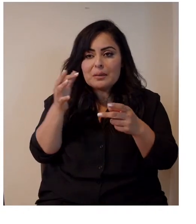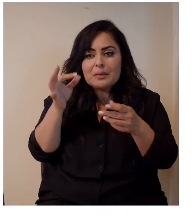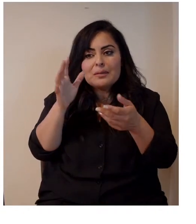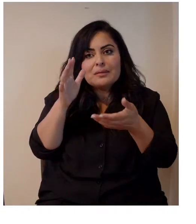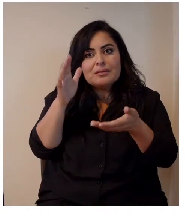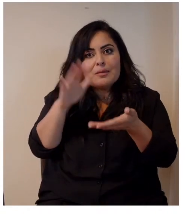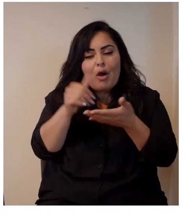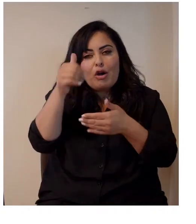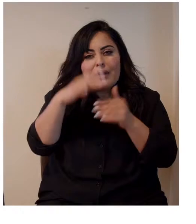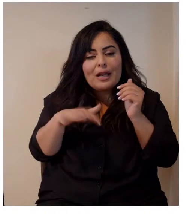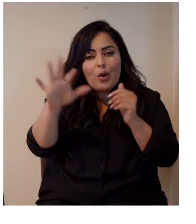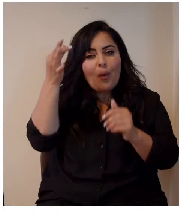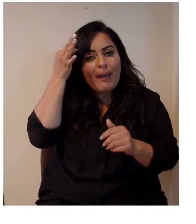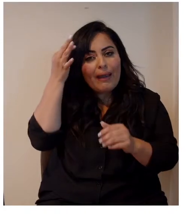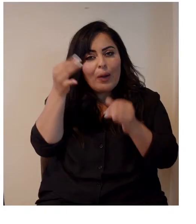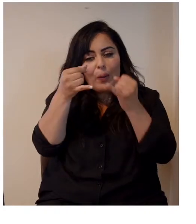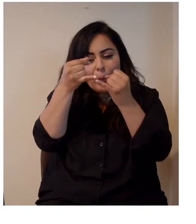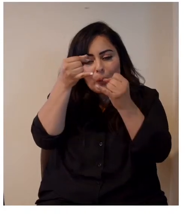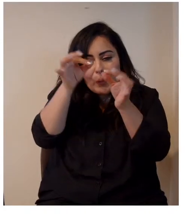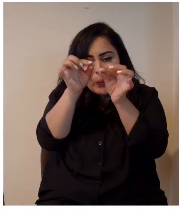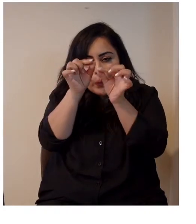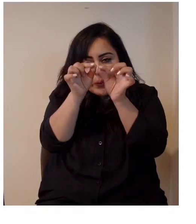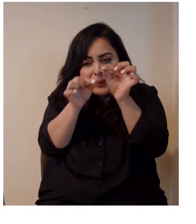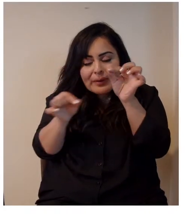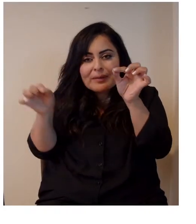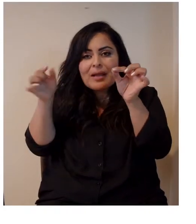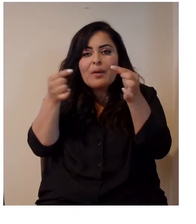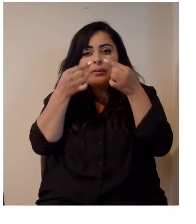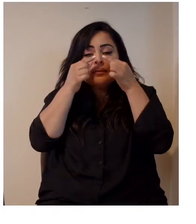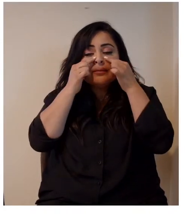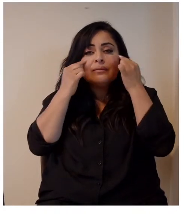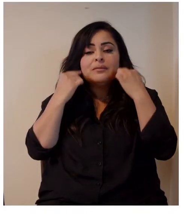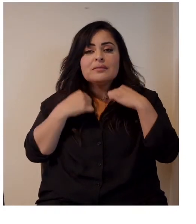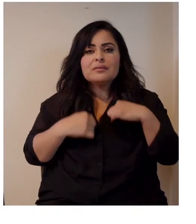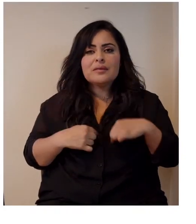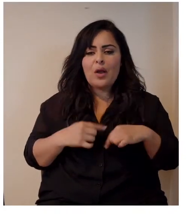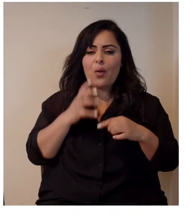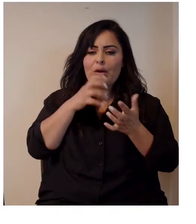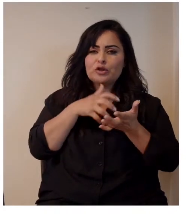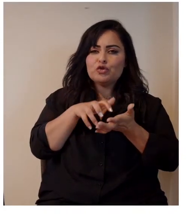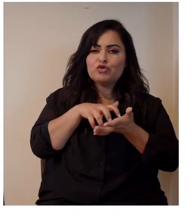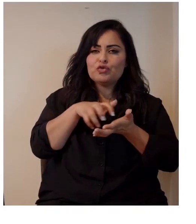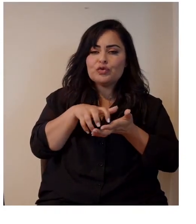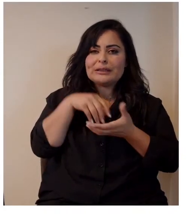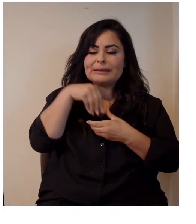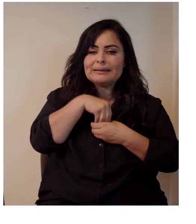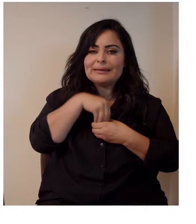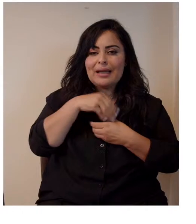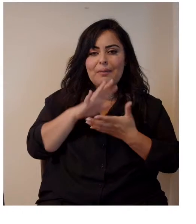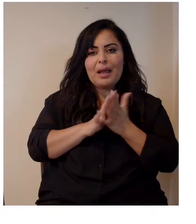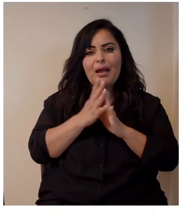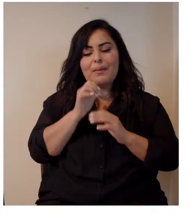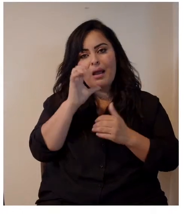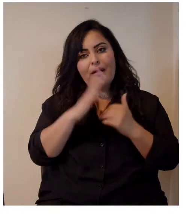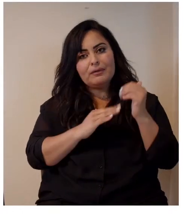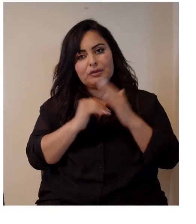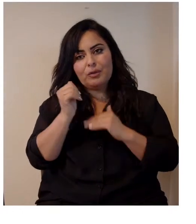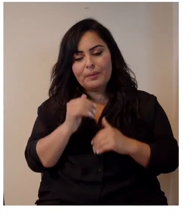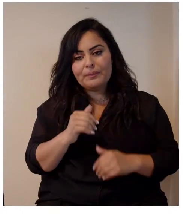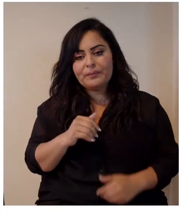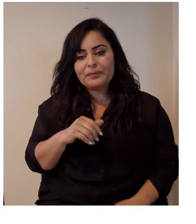hair. So that's a really fine particle. It goes way down into your lungs, scratches things up, and makes things uncomfortable for you.